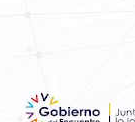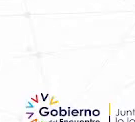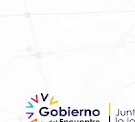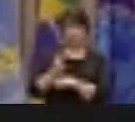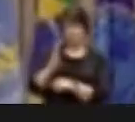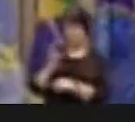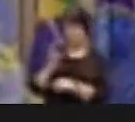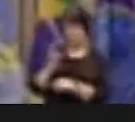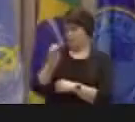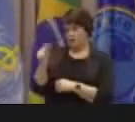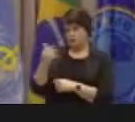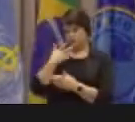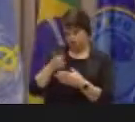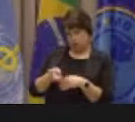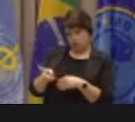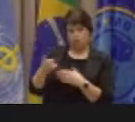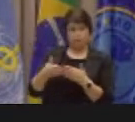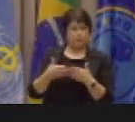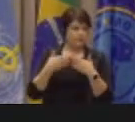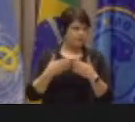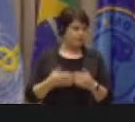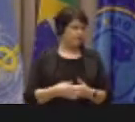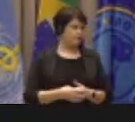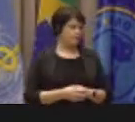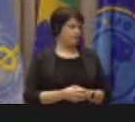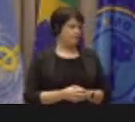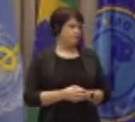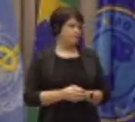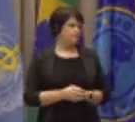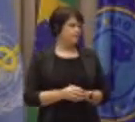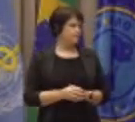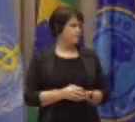Dr. Barbosa. Please, Dr. Barbosa.